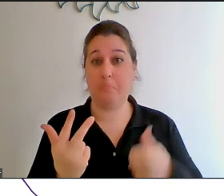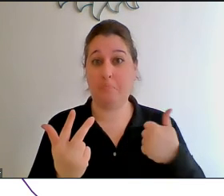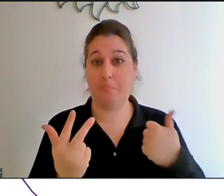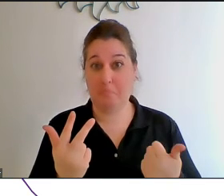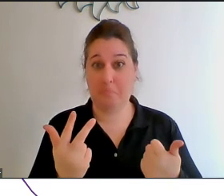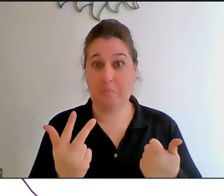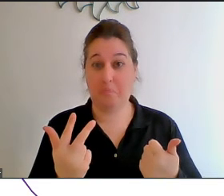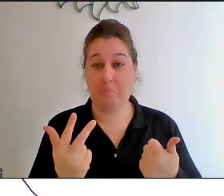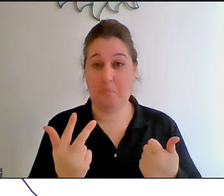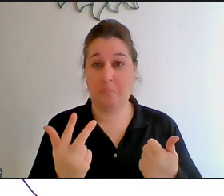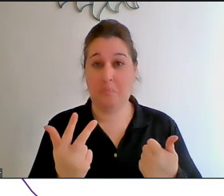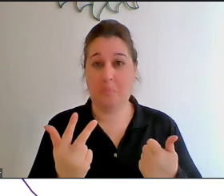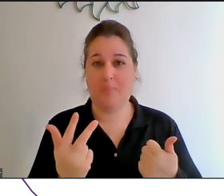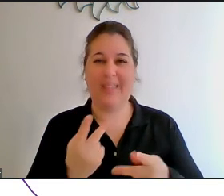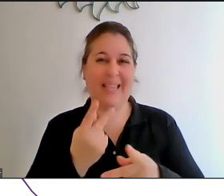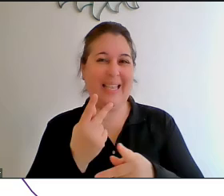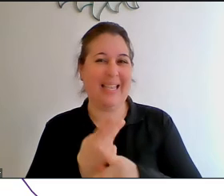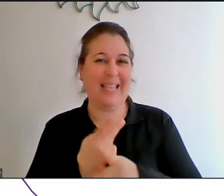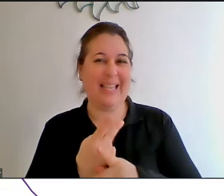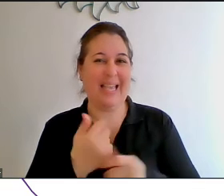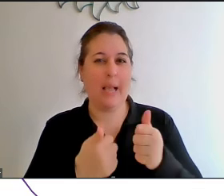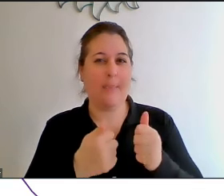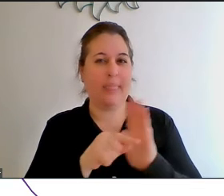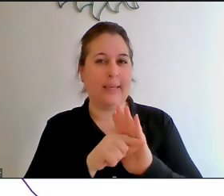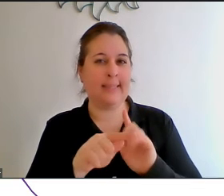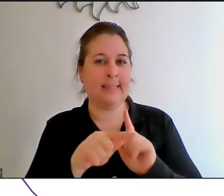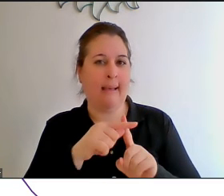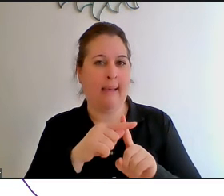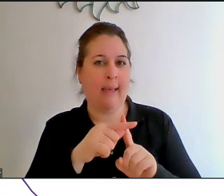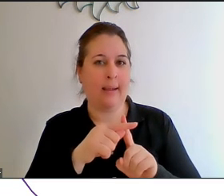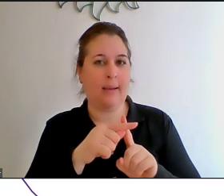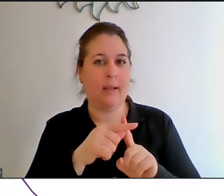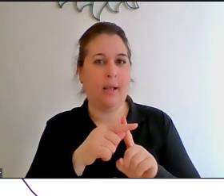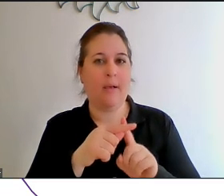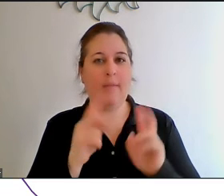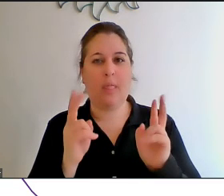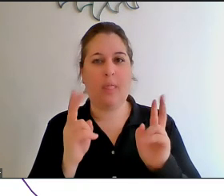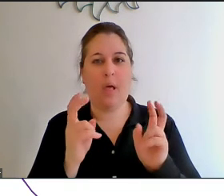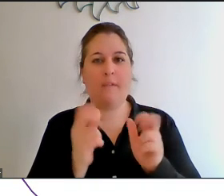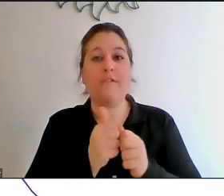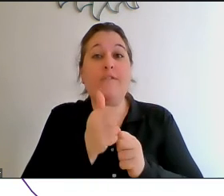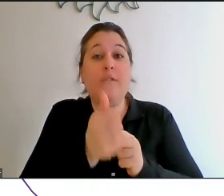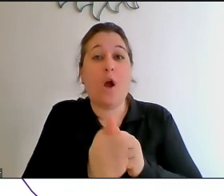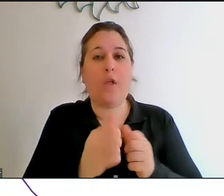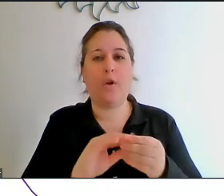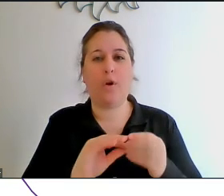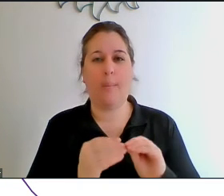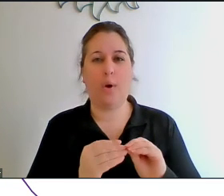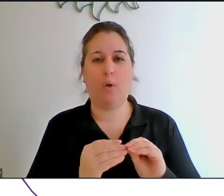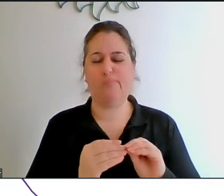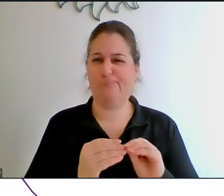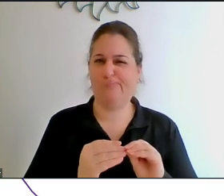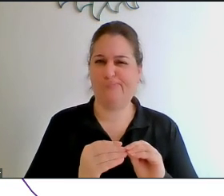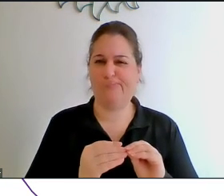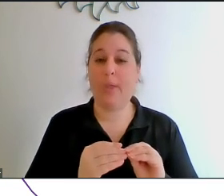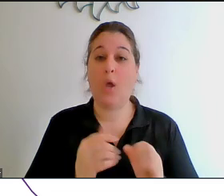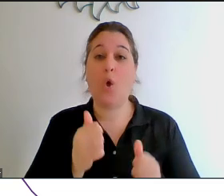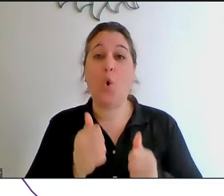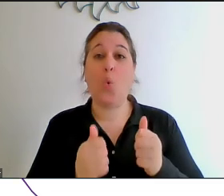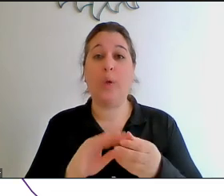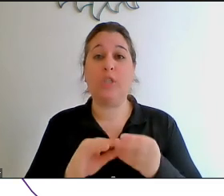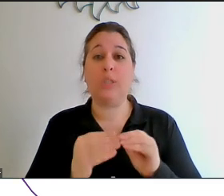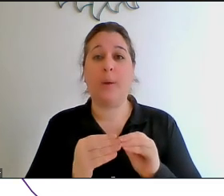That's 3. Okay. Keep the sign of the farther number. Which number, -5